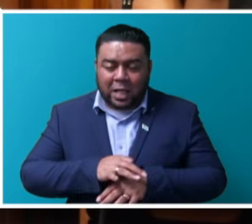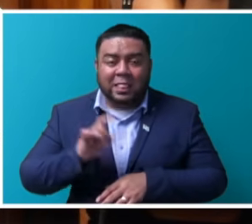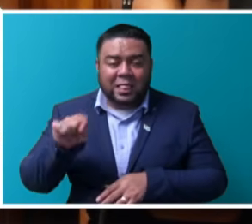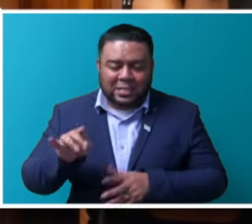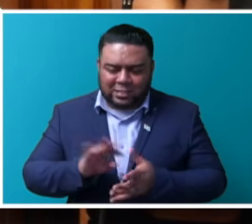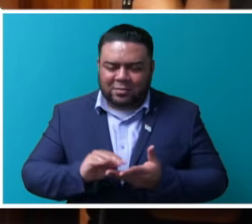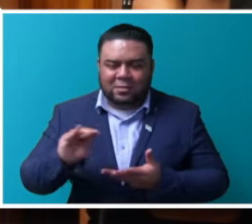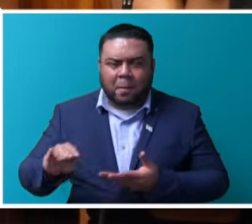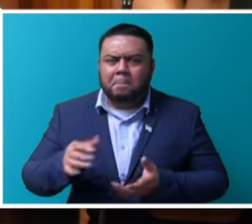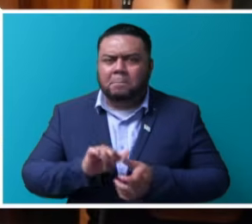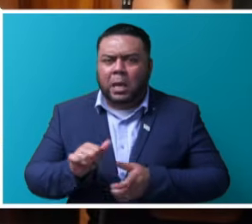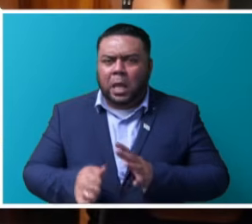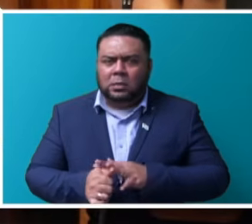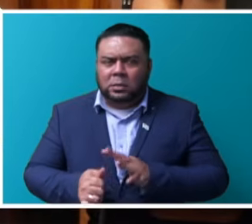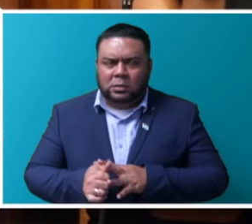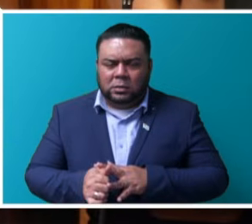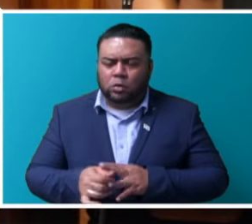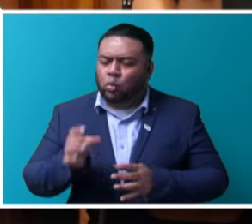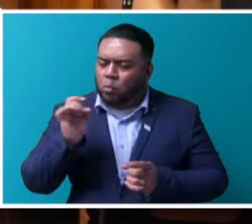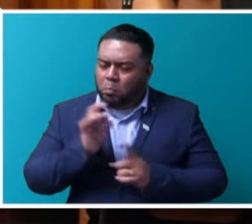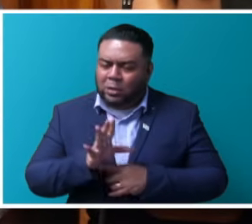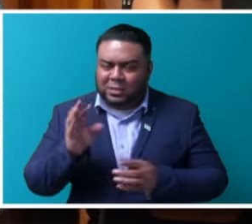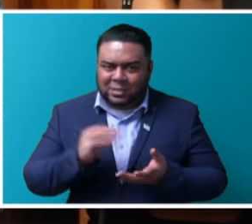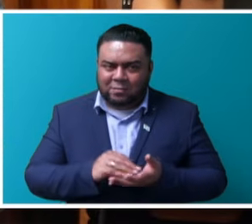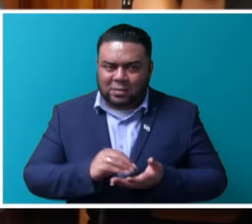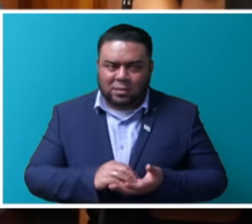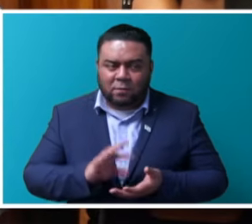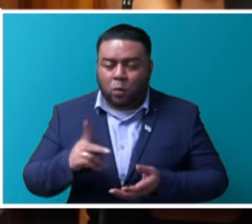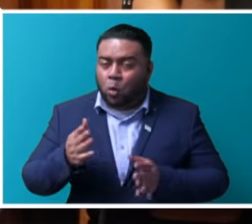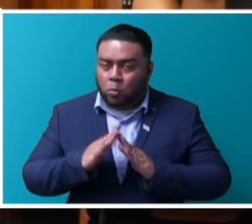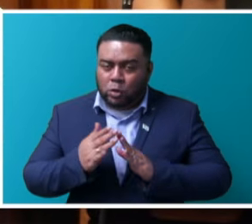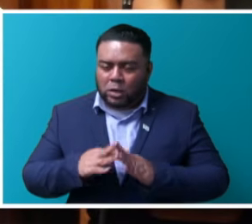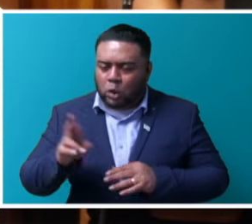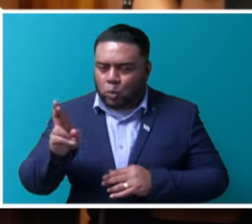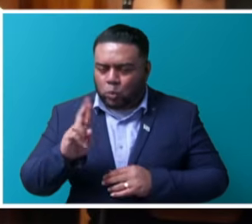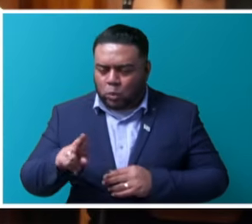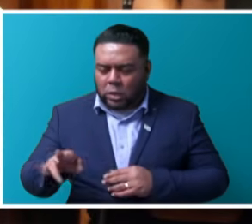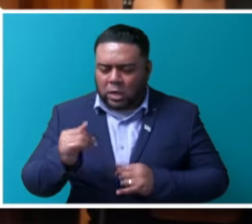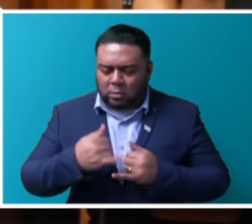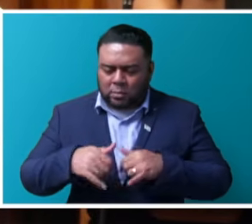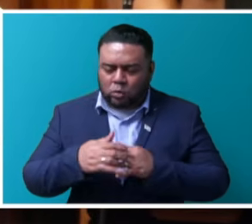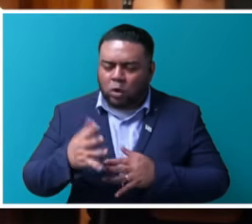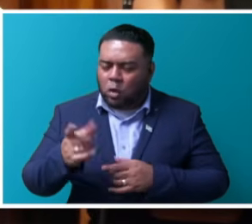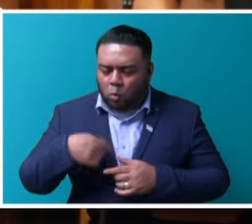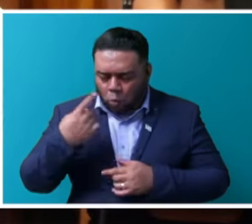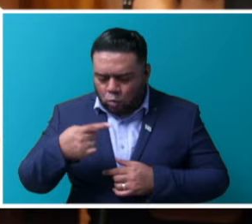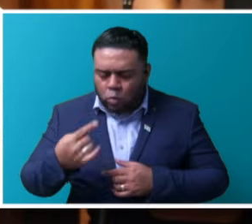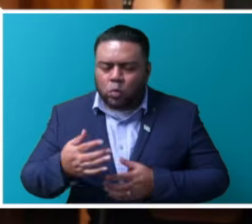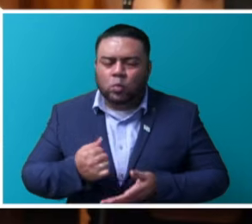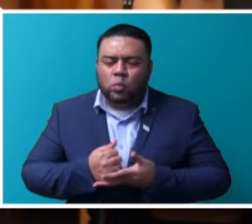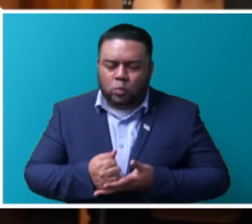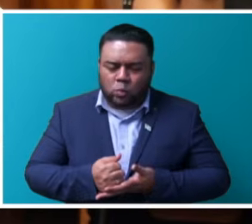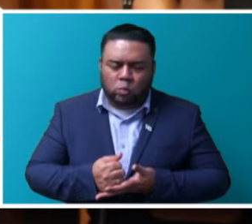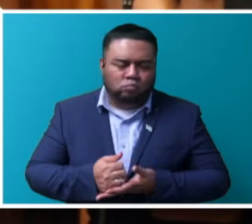investment ensures better access to essential services, particularly for communities in rural and maritime regions, and reflect our continued commitment to equitable